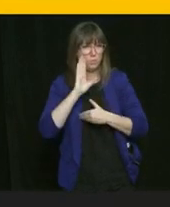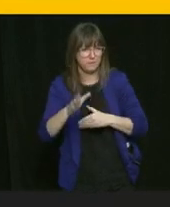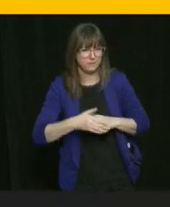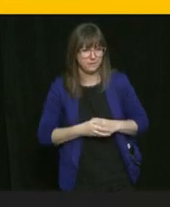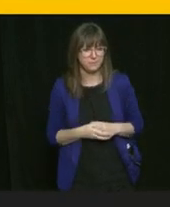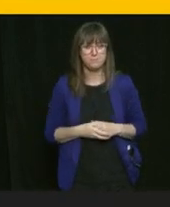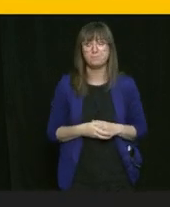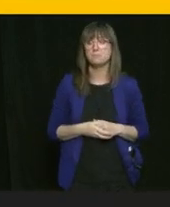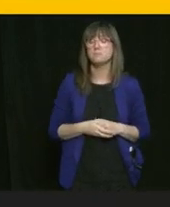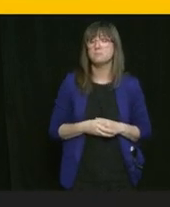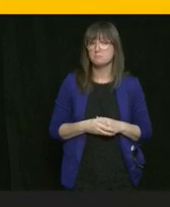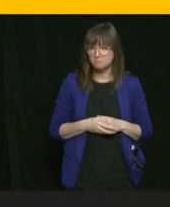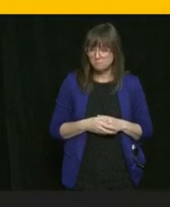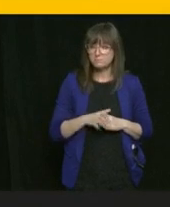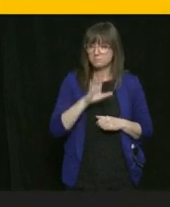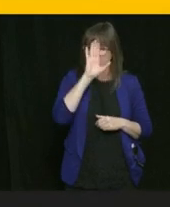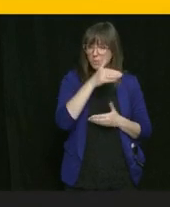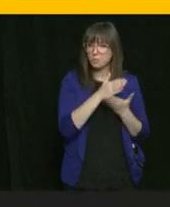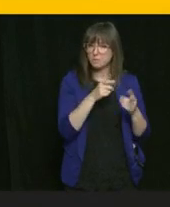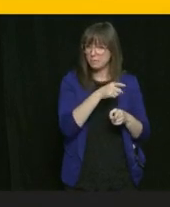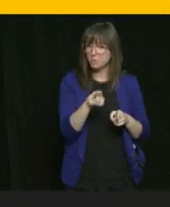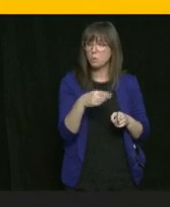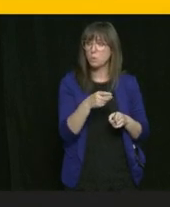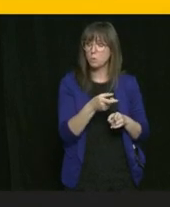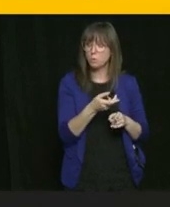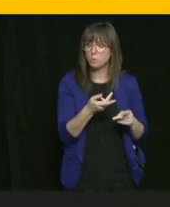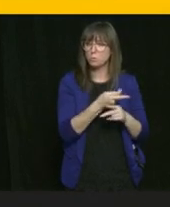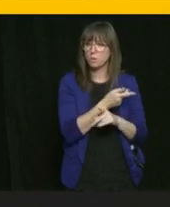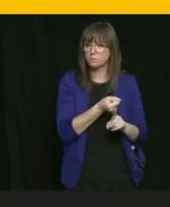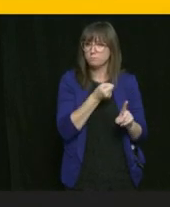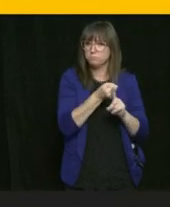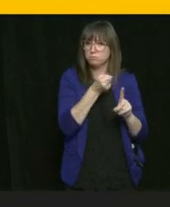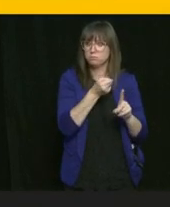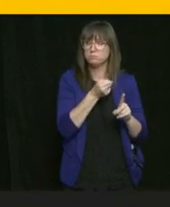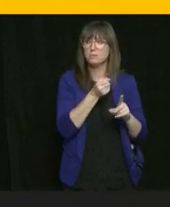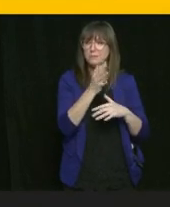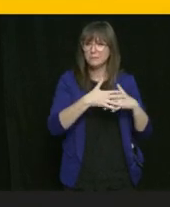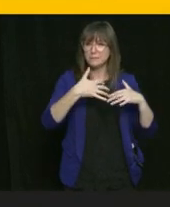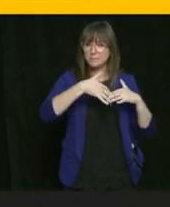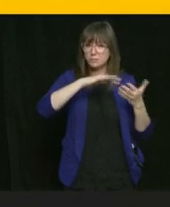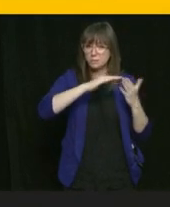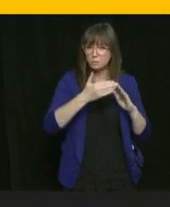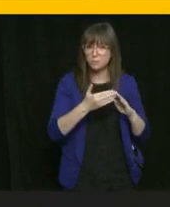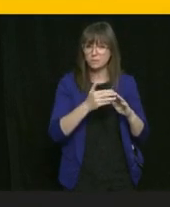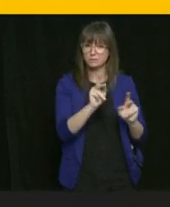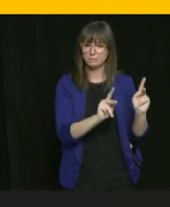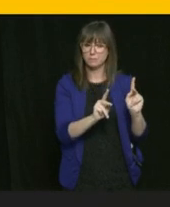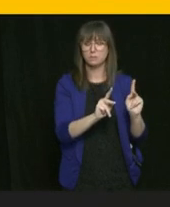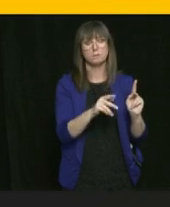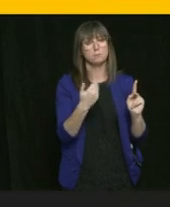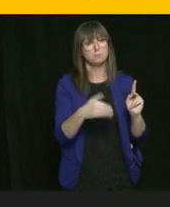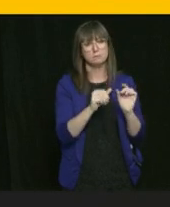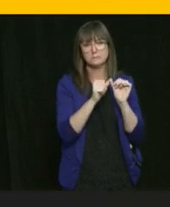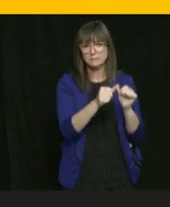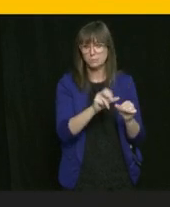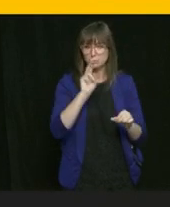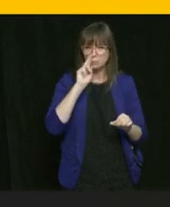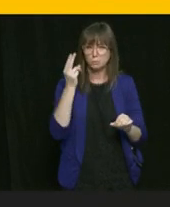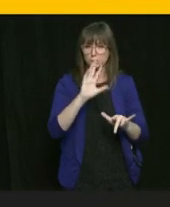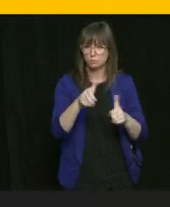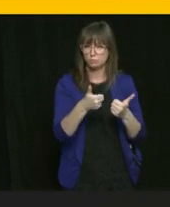some people, things have been especially hard. Indigenous peoples and communities continue to face unique